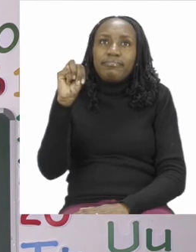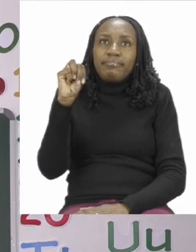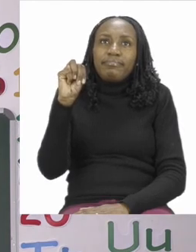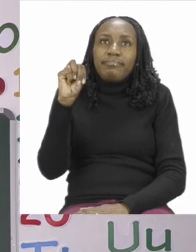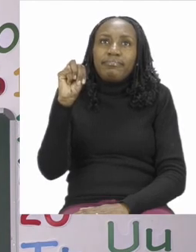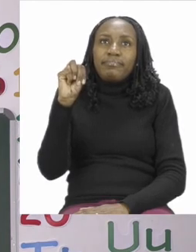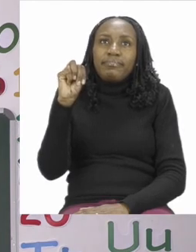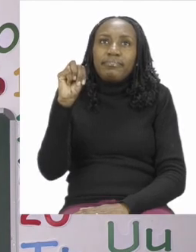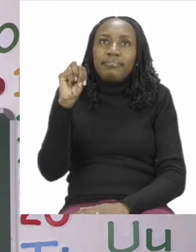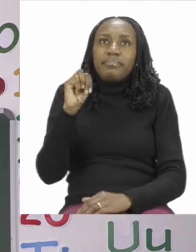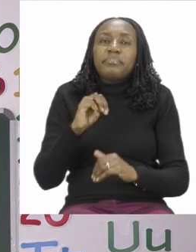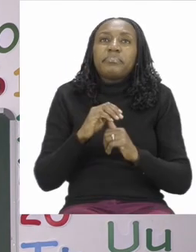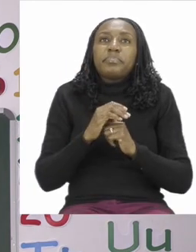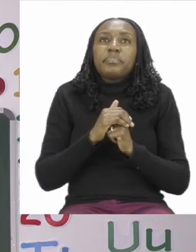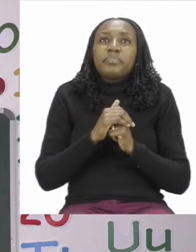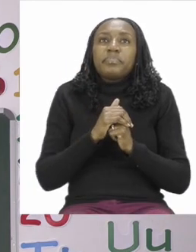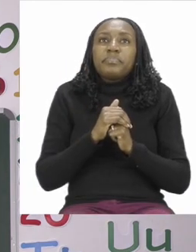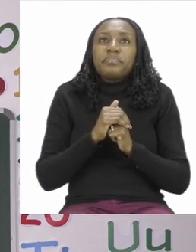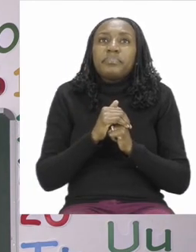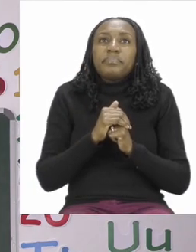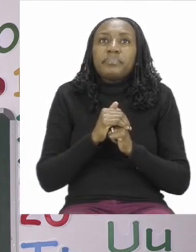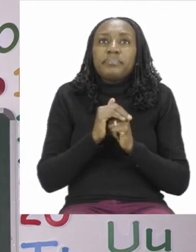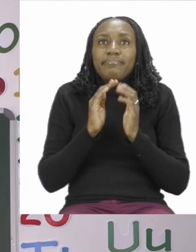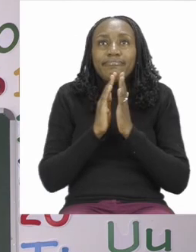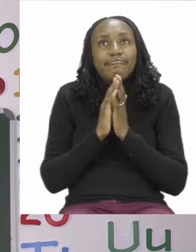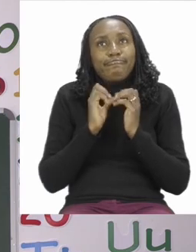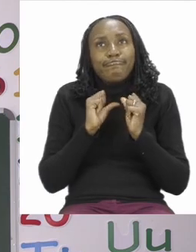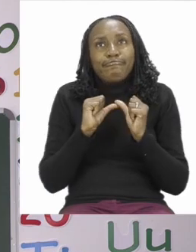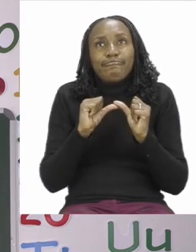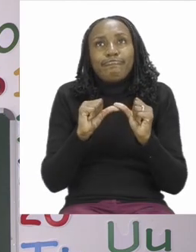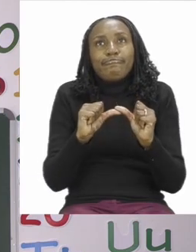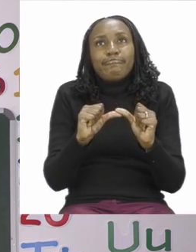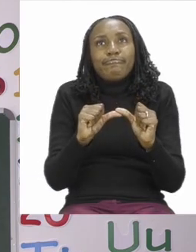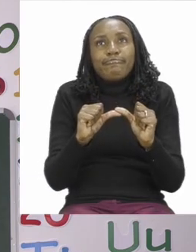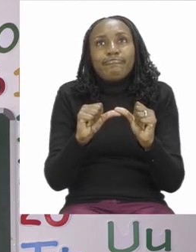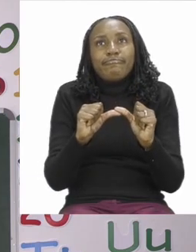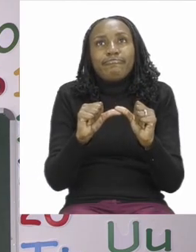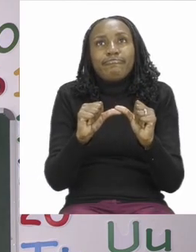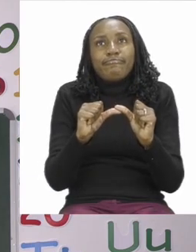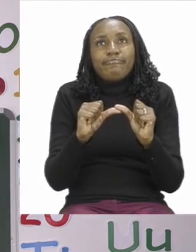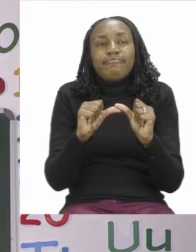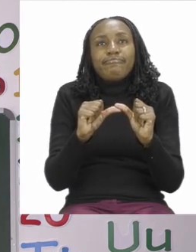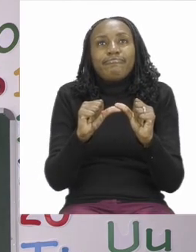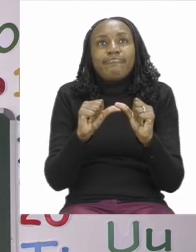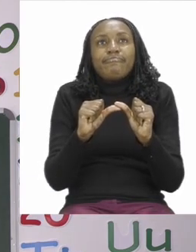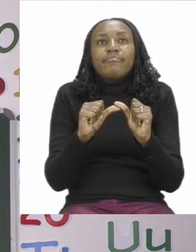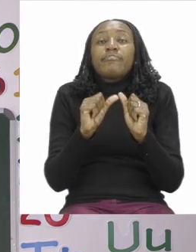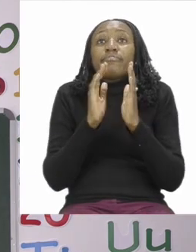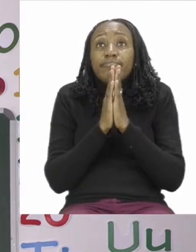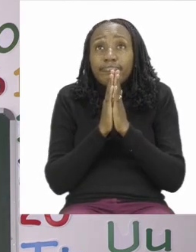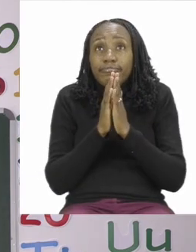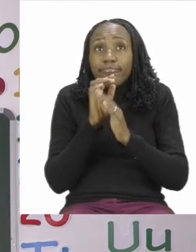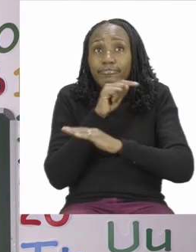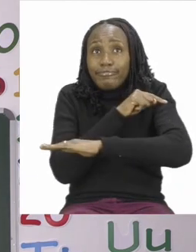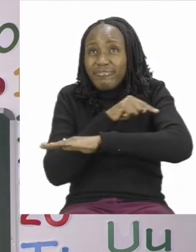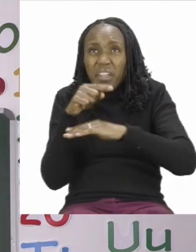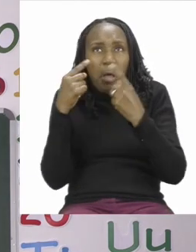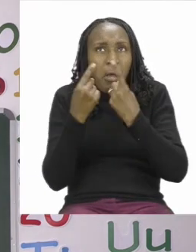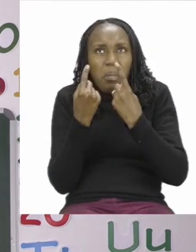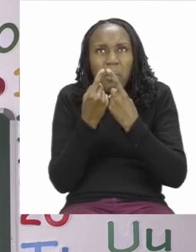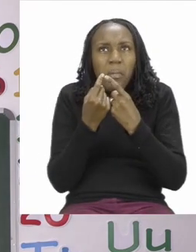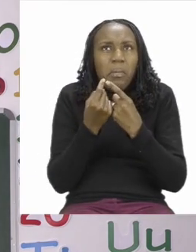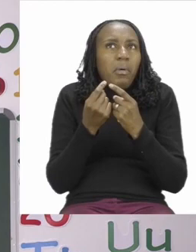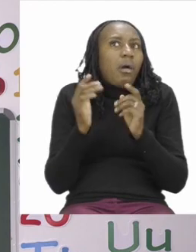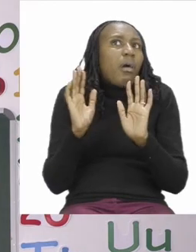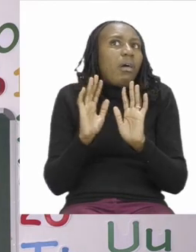centimeters. So go ahead, boys and girls, and have fun with your measurements. Remember, rulers are not toys. They